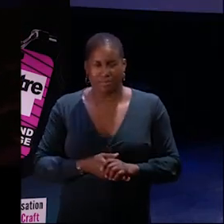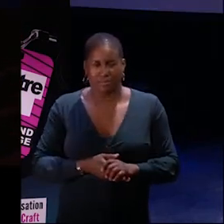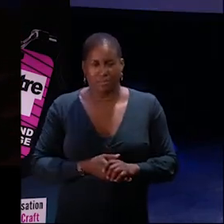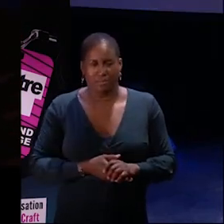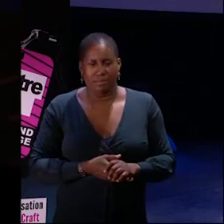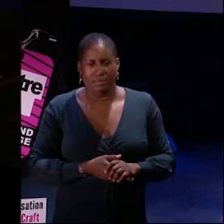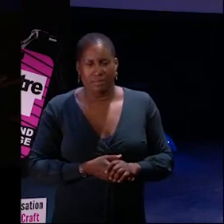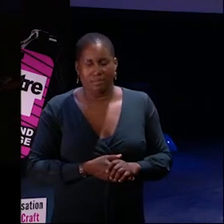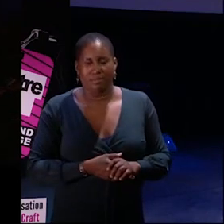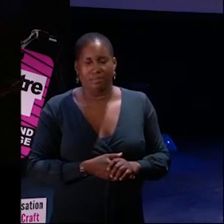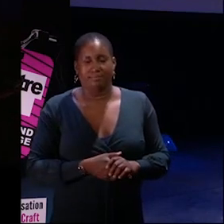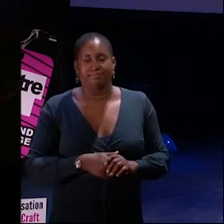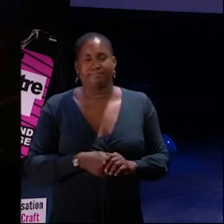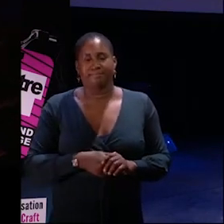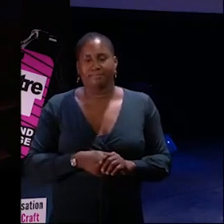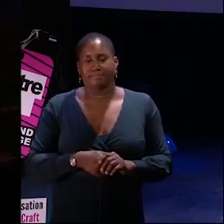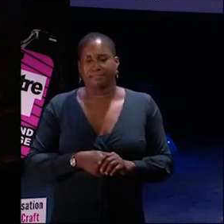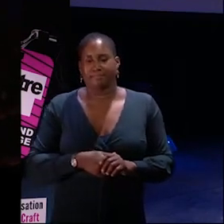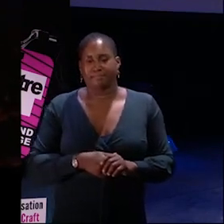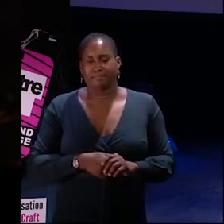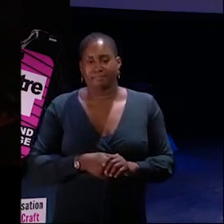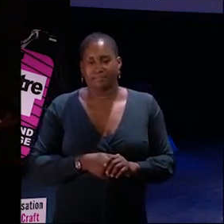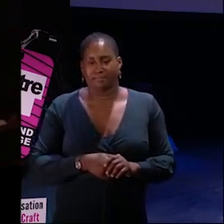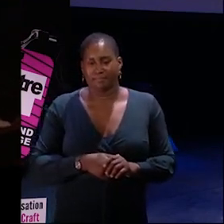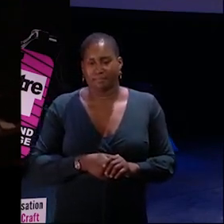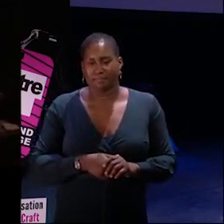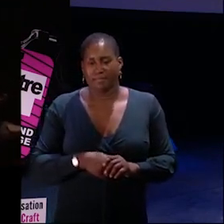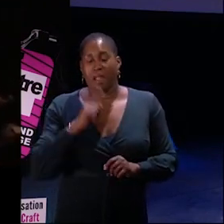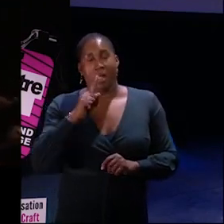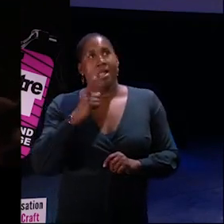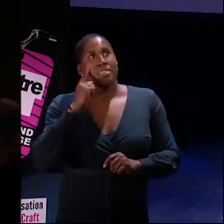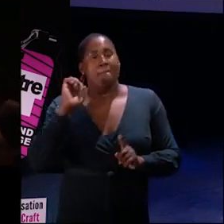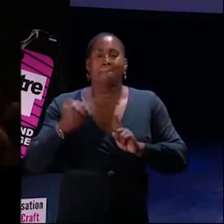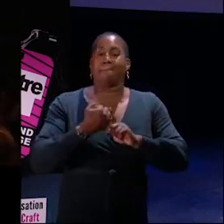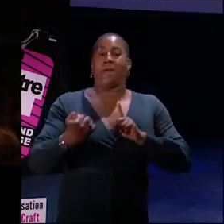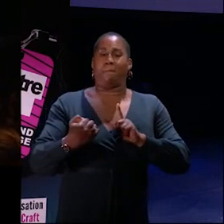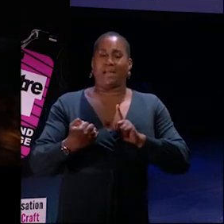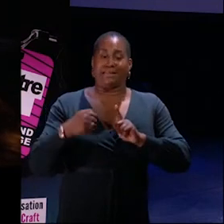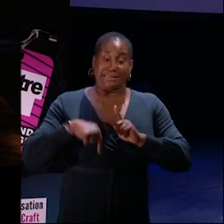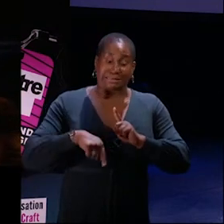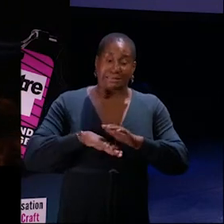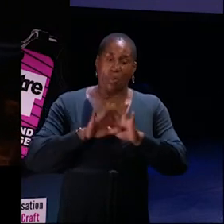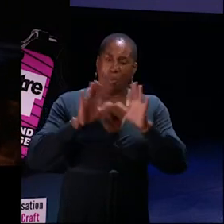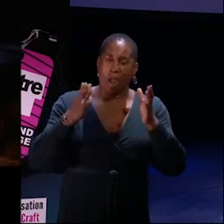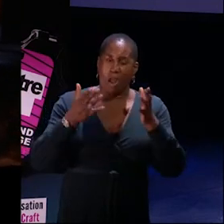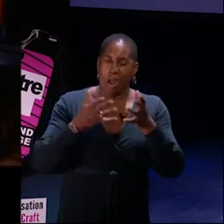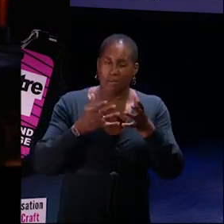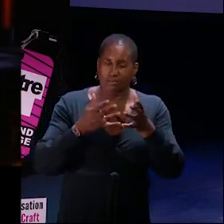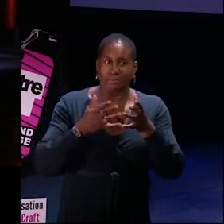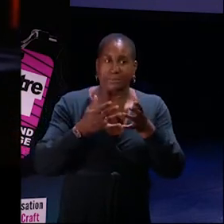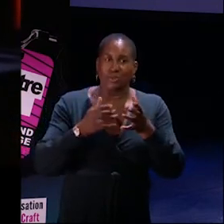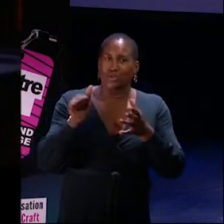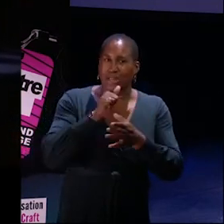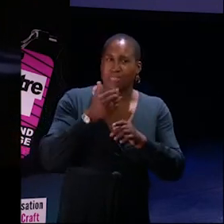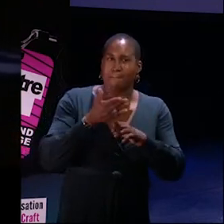And again, Josie, as you touched on, the vast majority of the impact that we have in the world. So I should have said on those